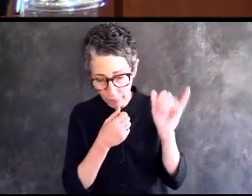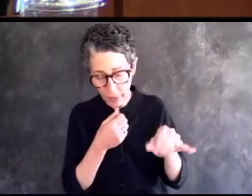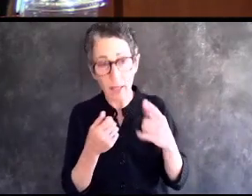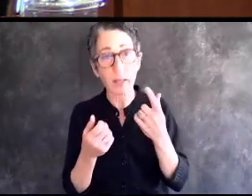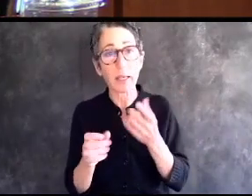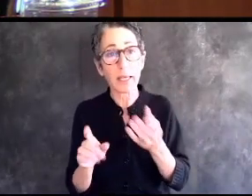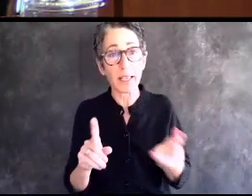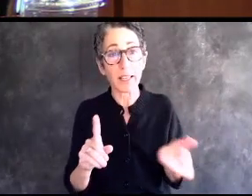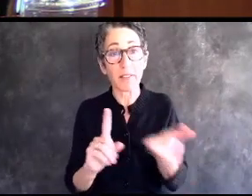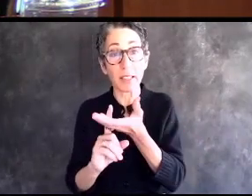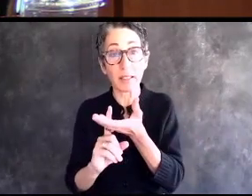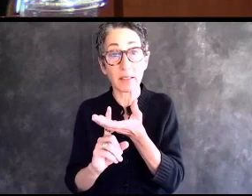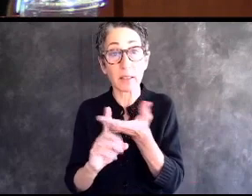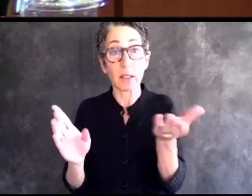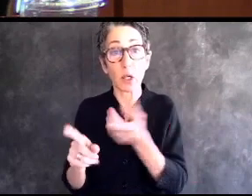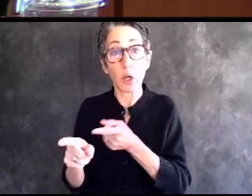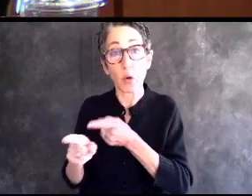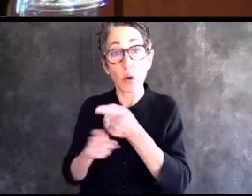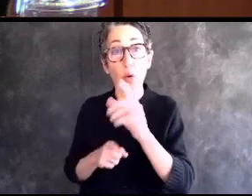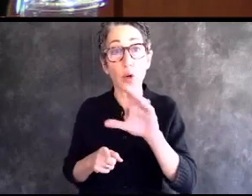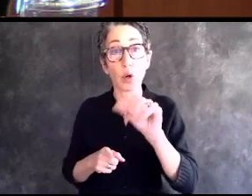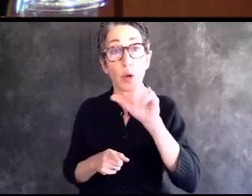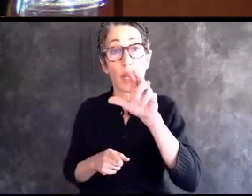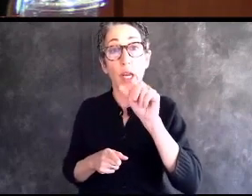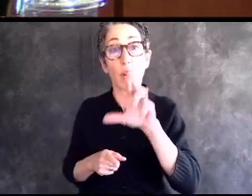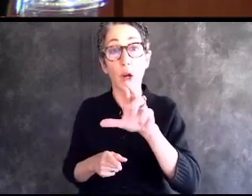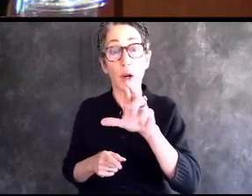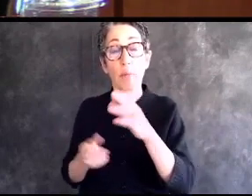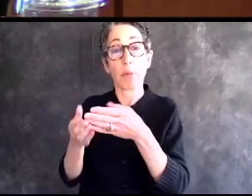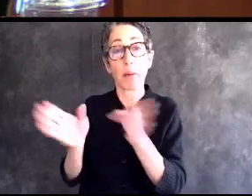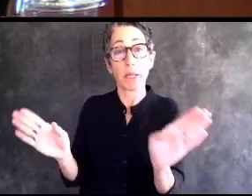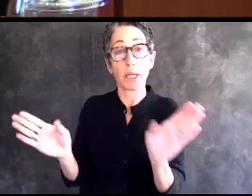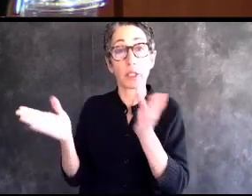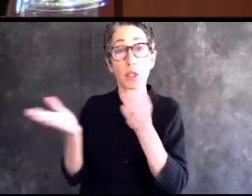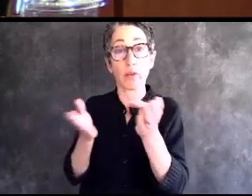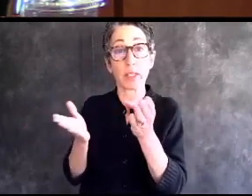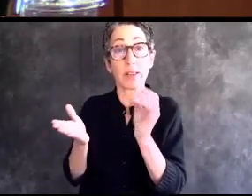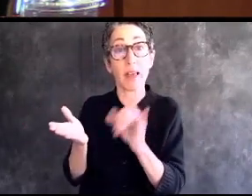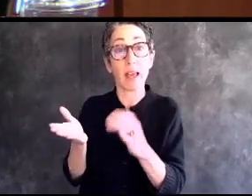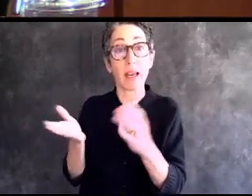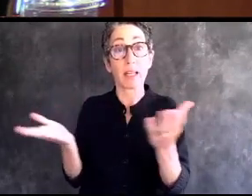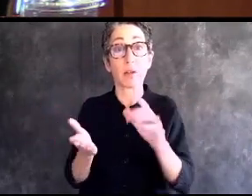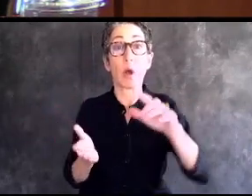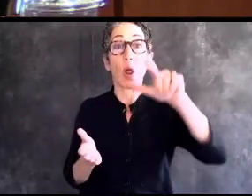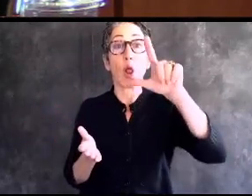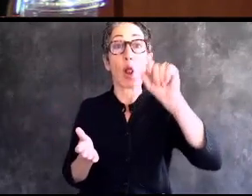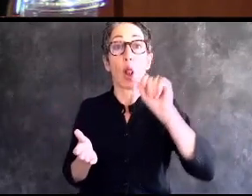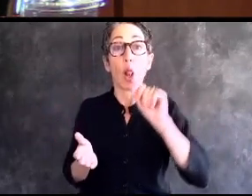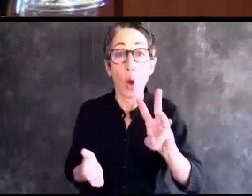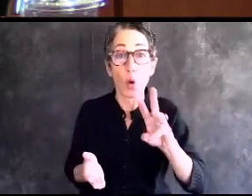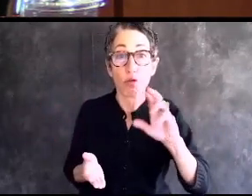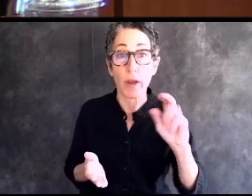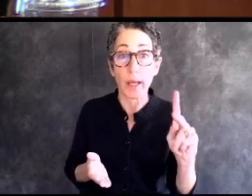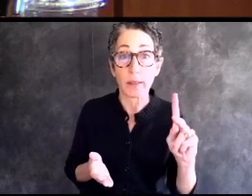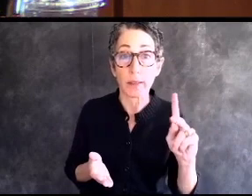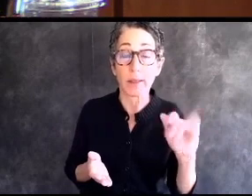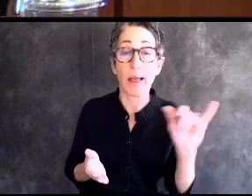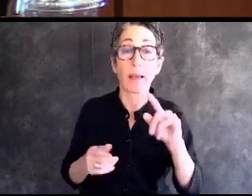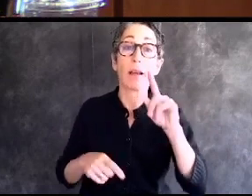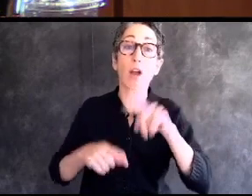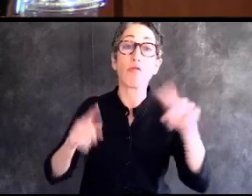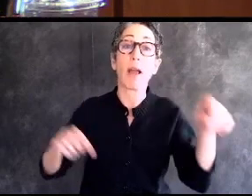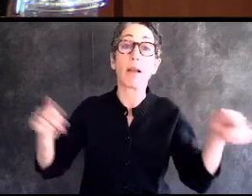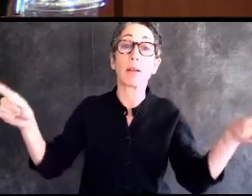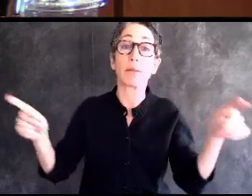that it is actually lower risk if you ask people, like random crowd of people, questions